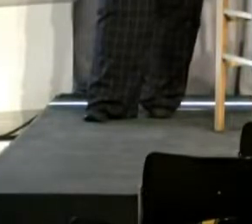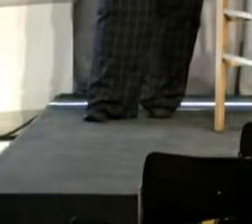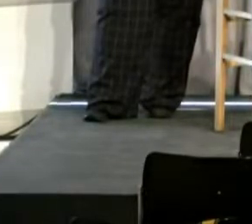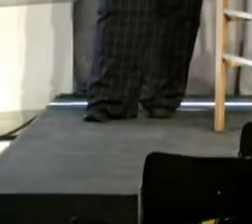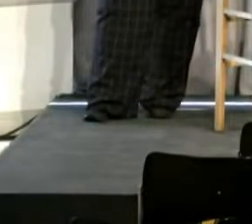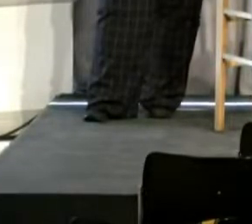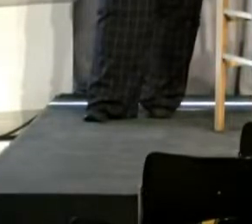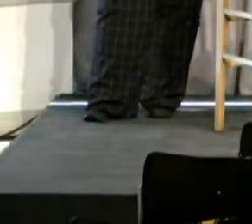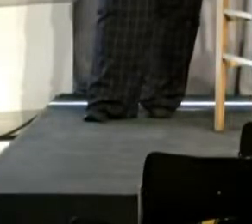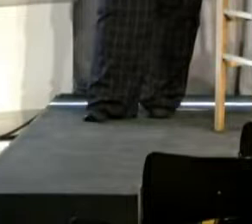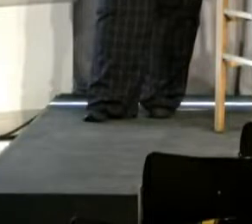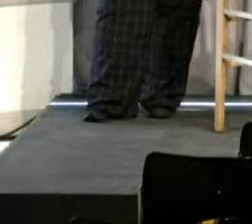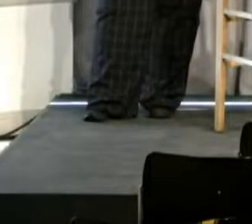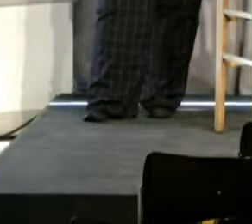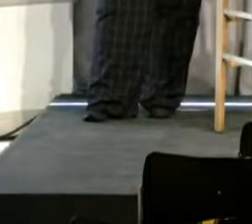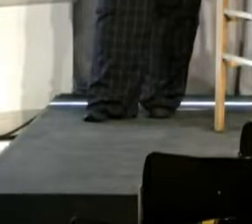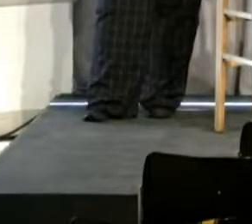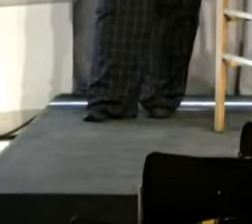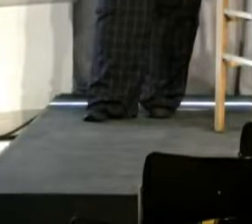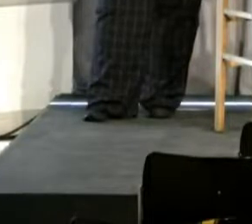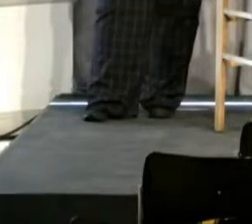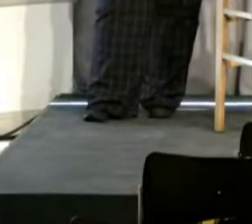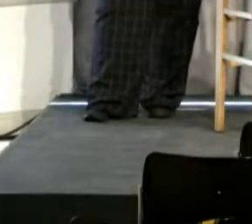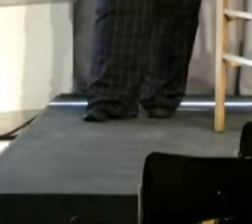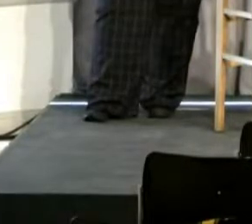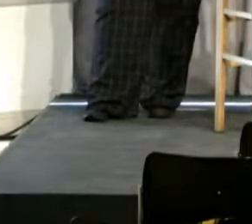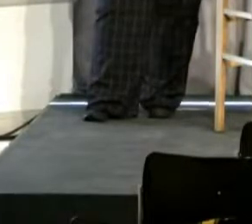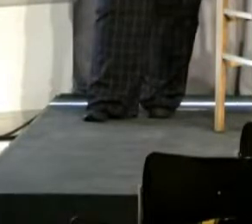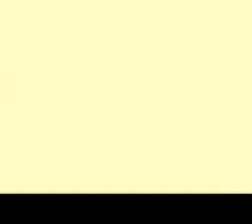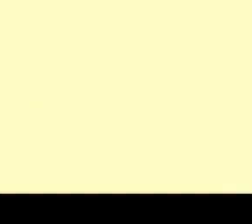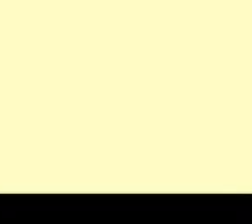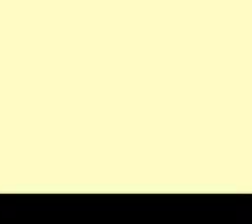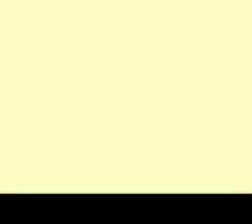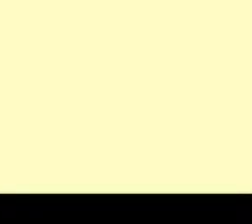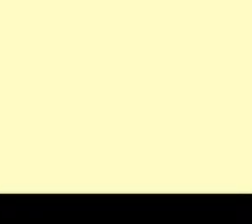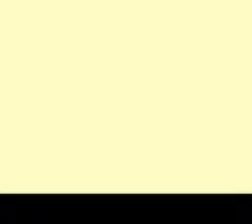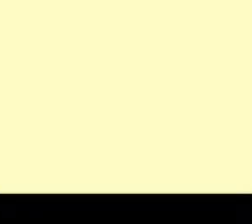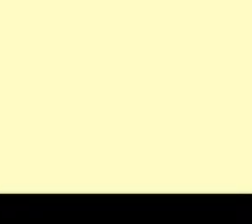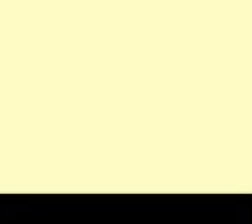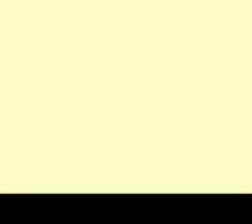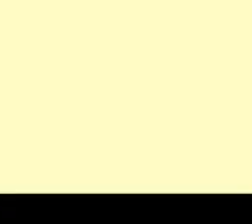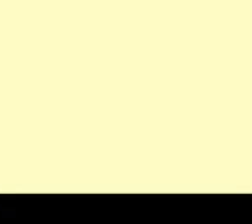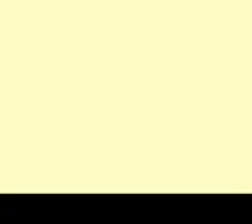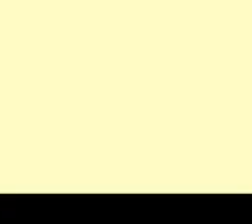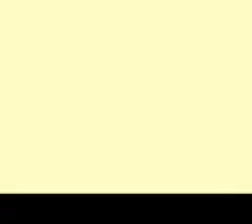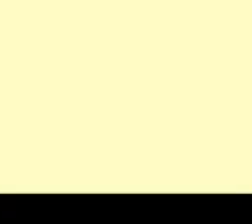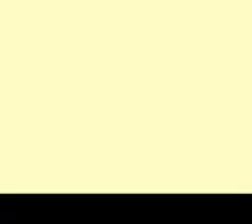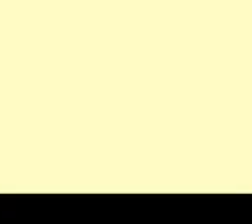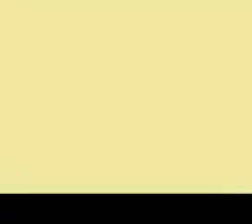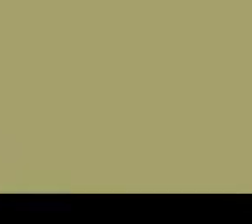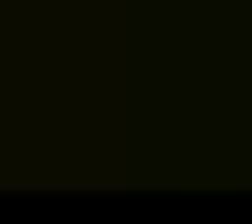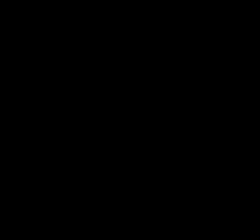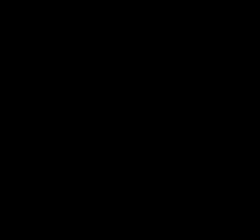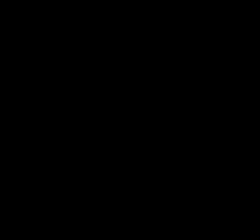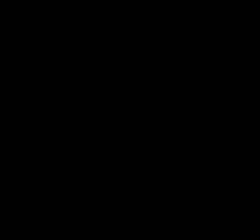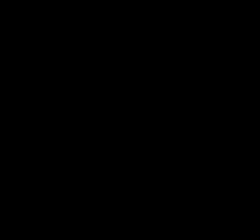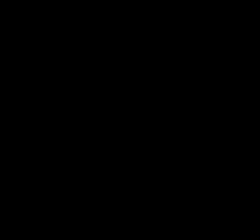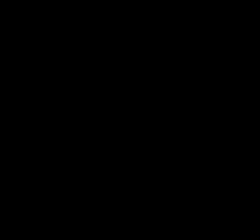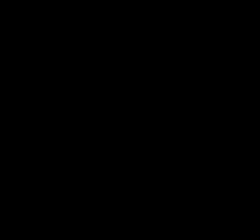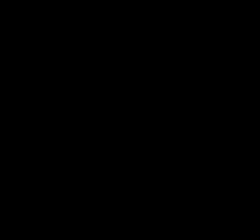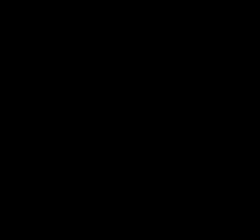And while it's keying up, I can just say that this was a video during the water crisis, the winter storm. And so this goes back